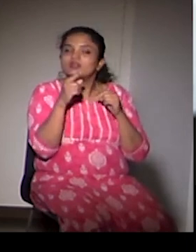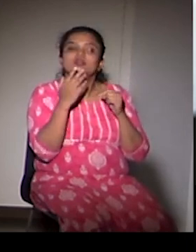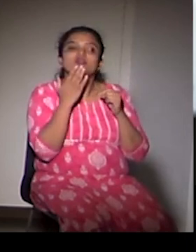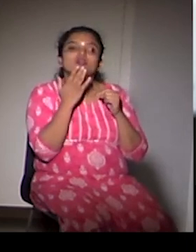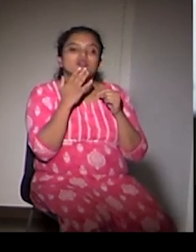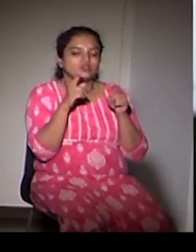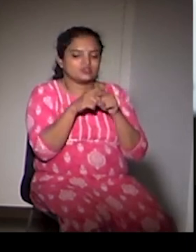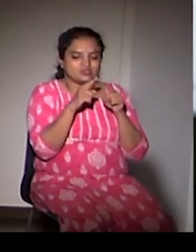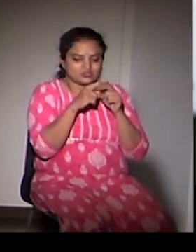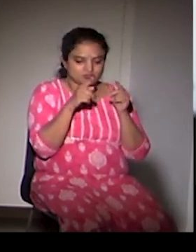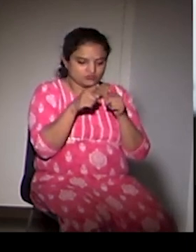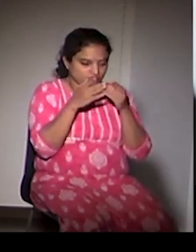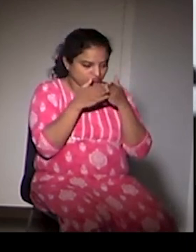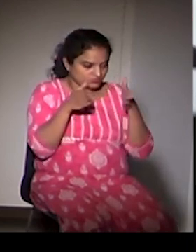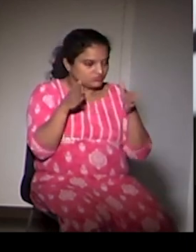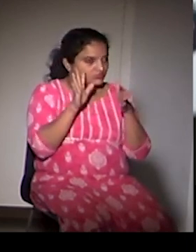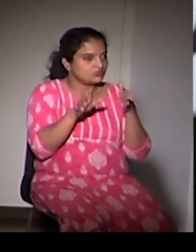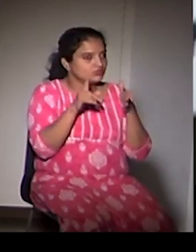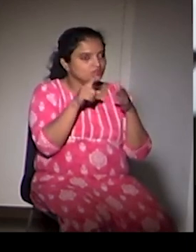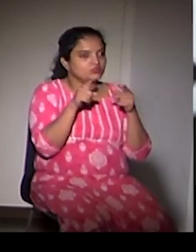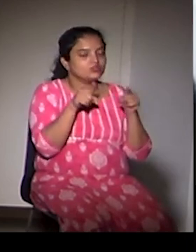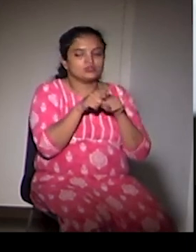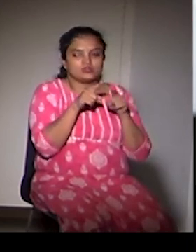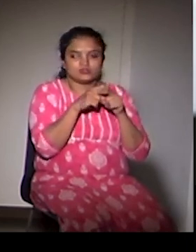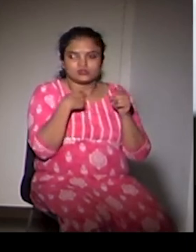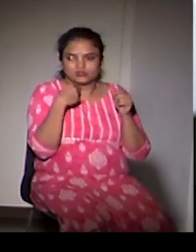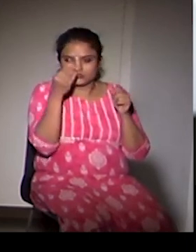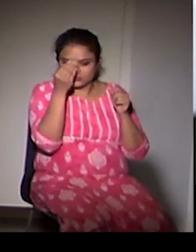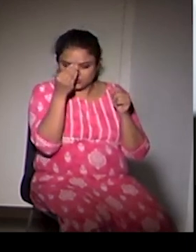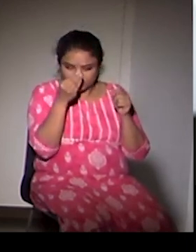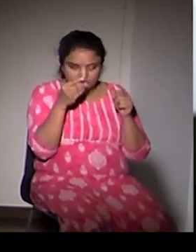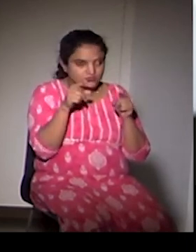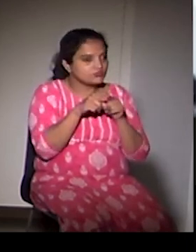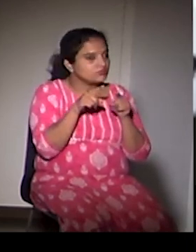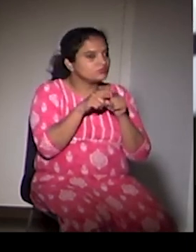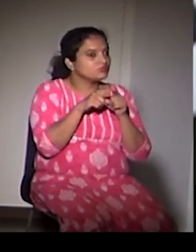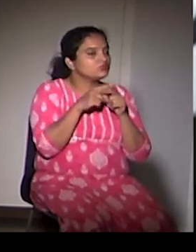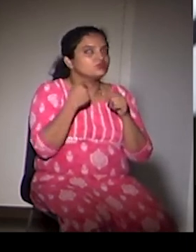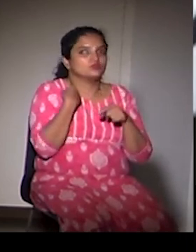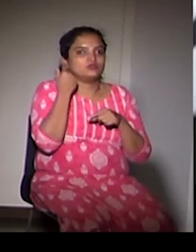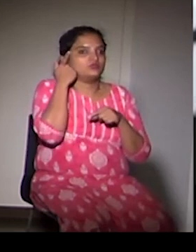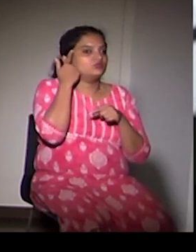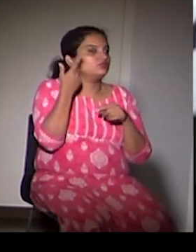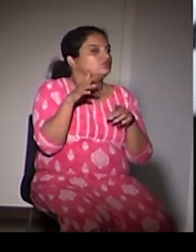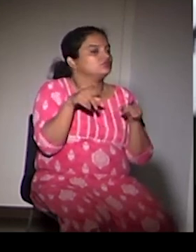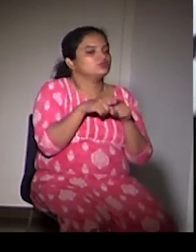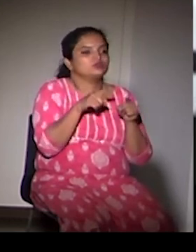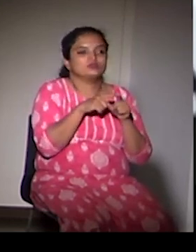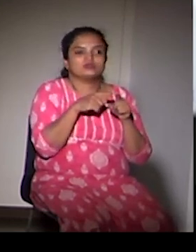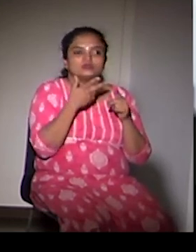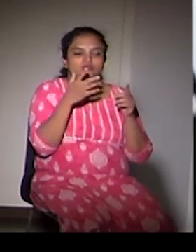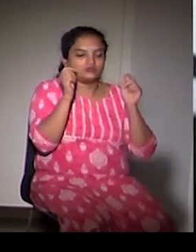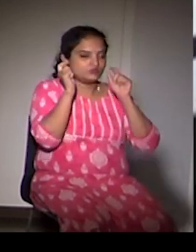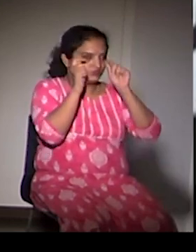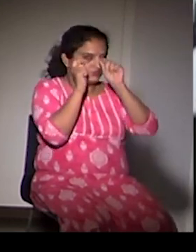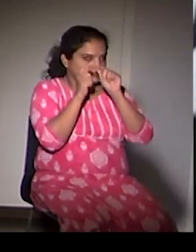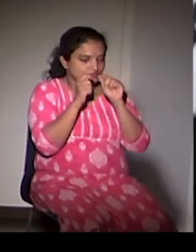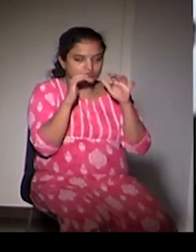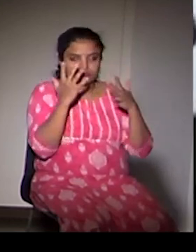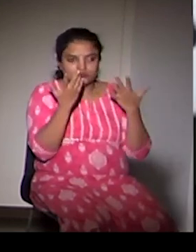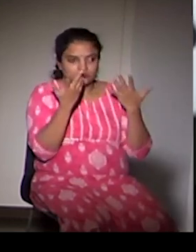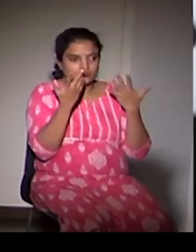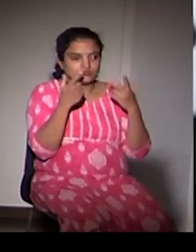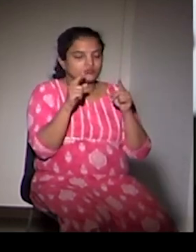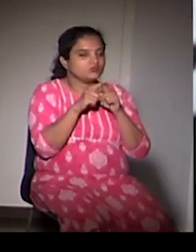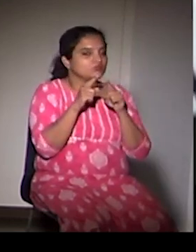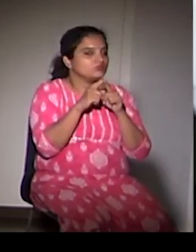clearly separated, and there isn't any shading here. We don't know who the tile makers were. This is at